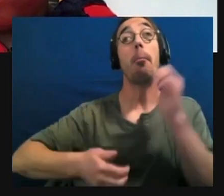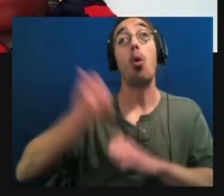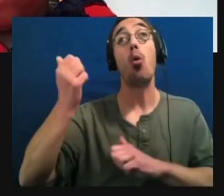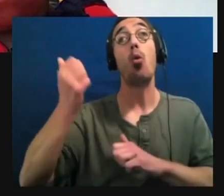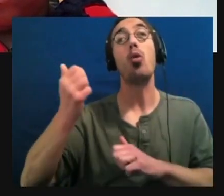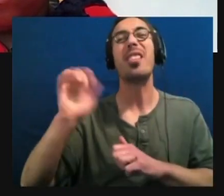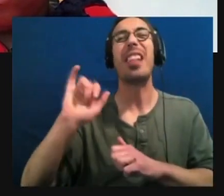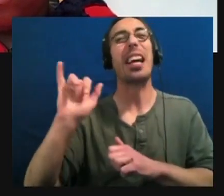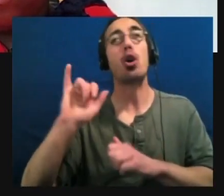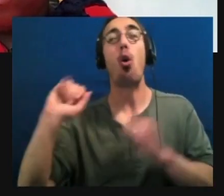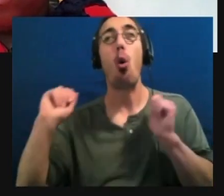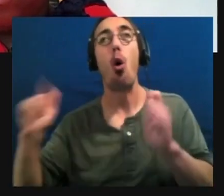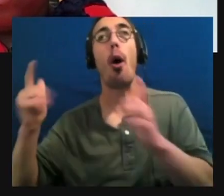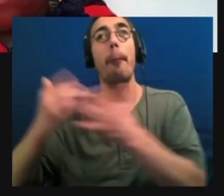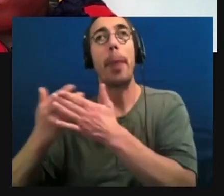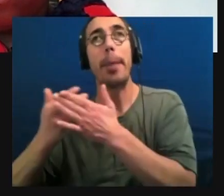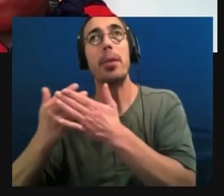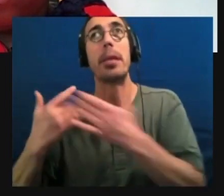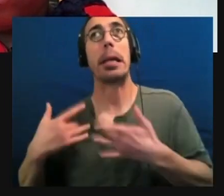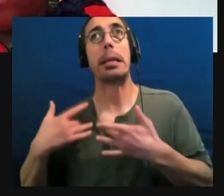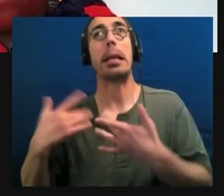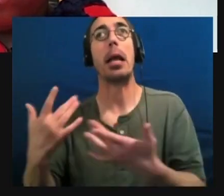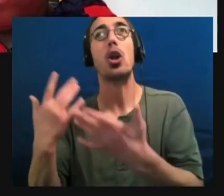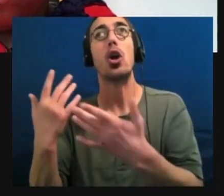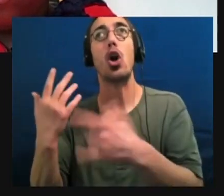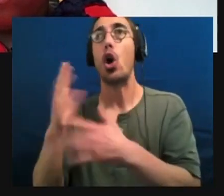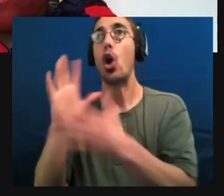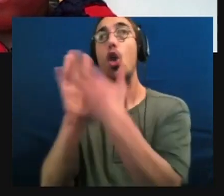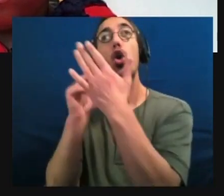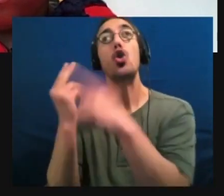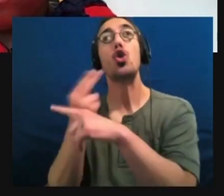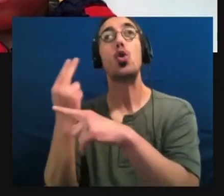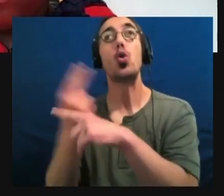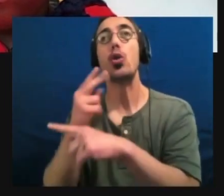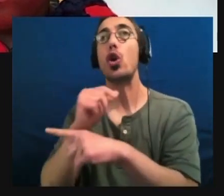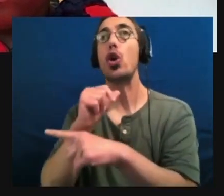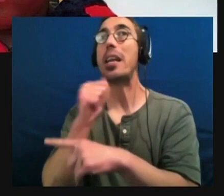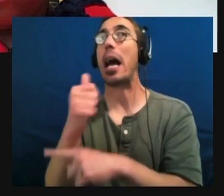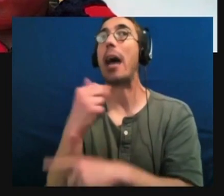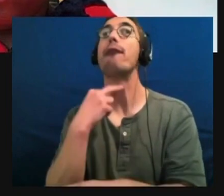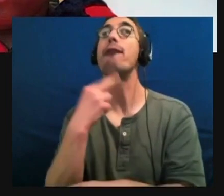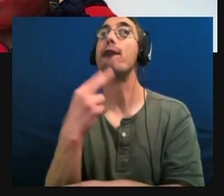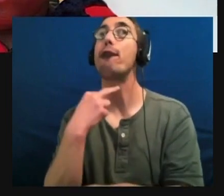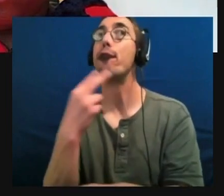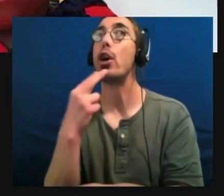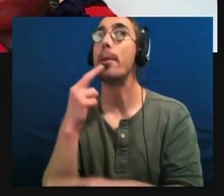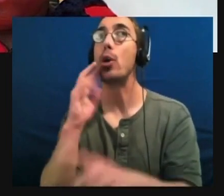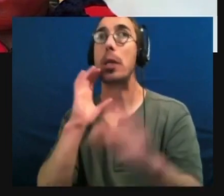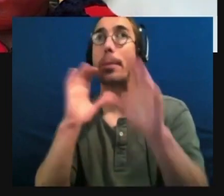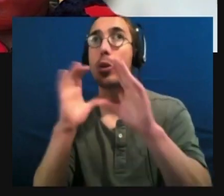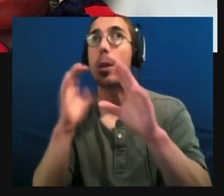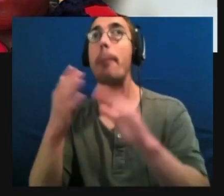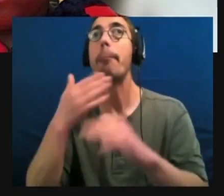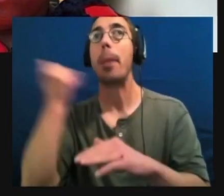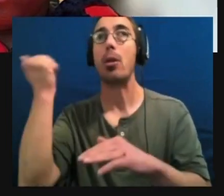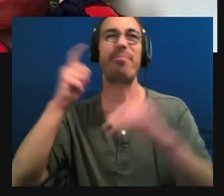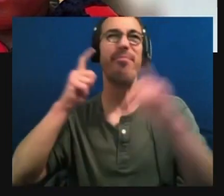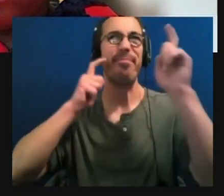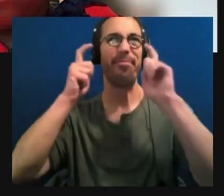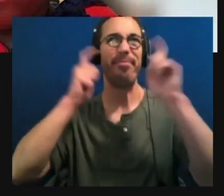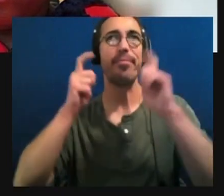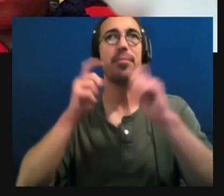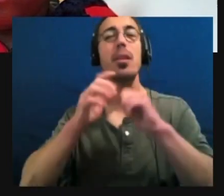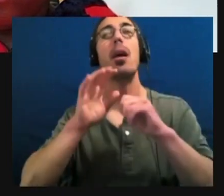babies, learn to use their nonverbal communication channels first to communicate, and the ability